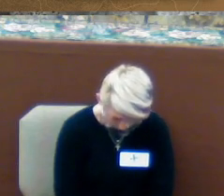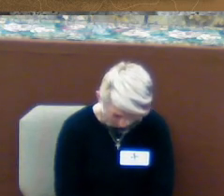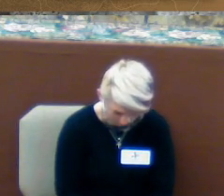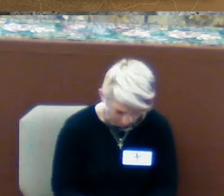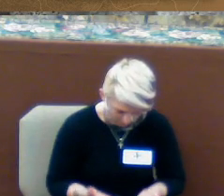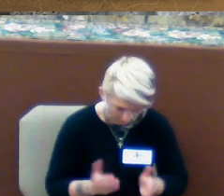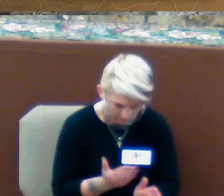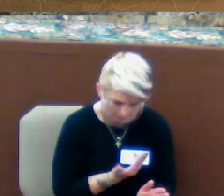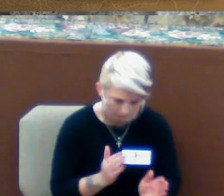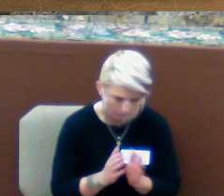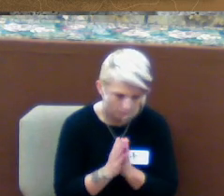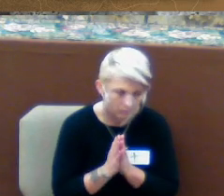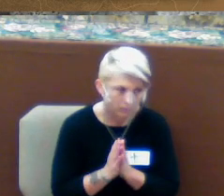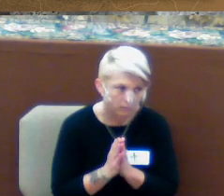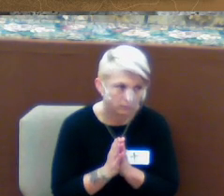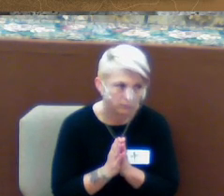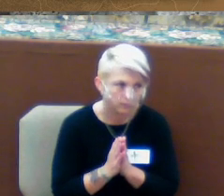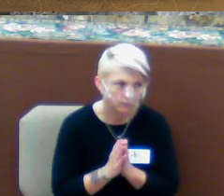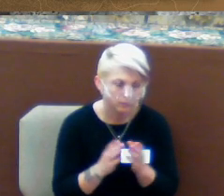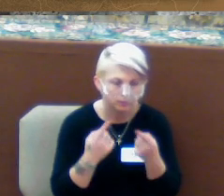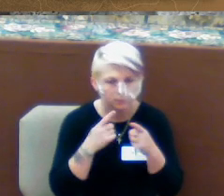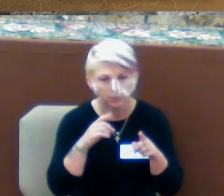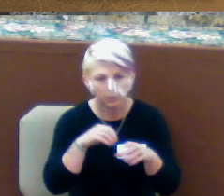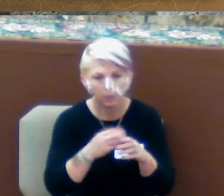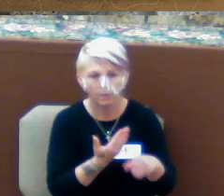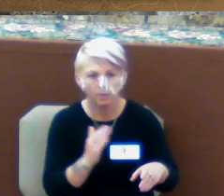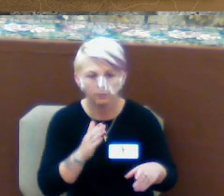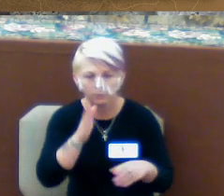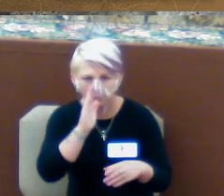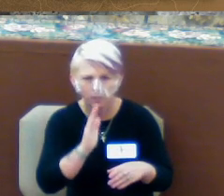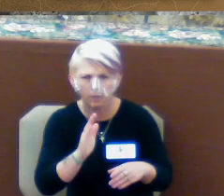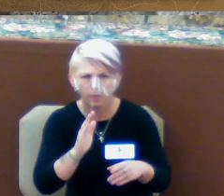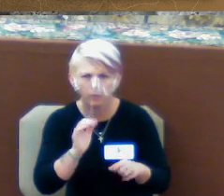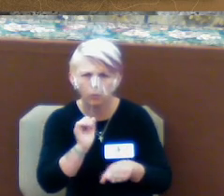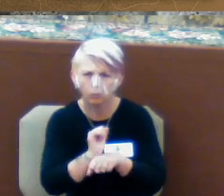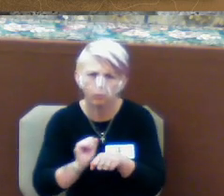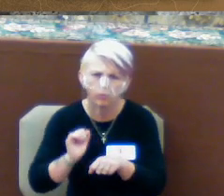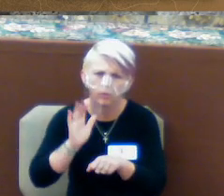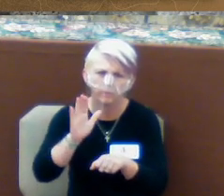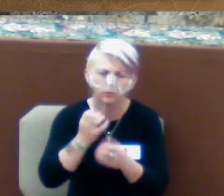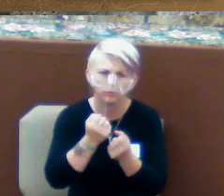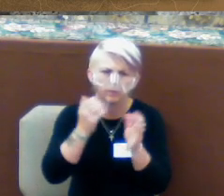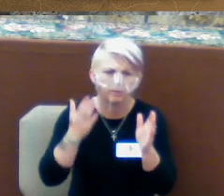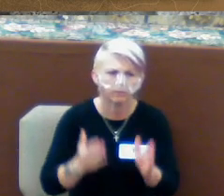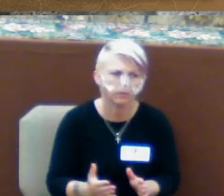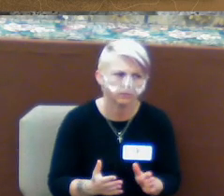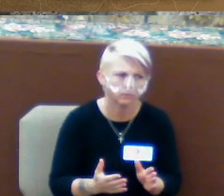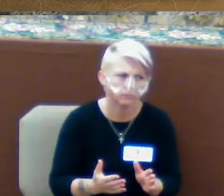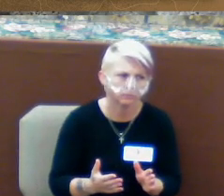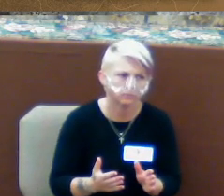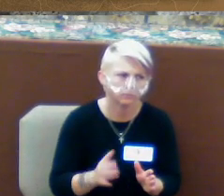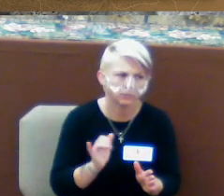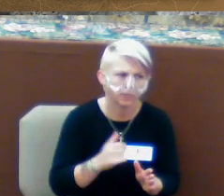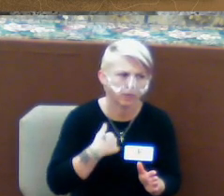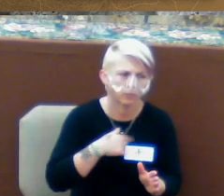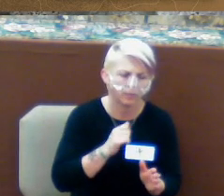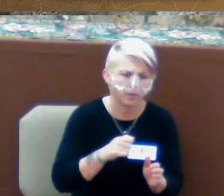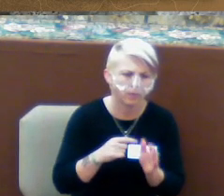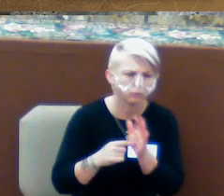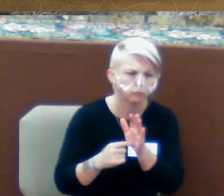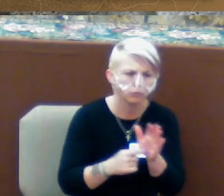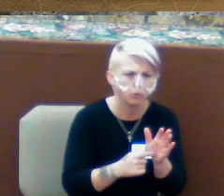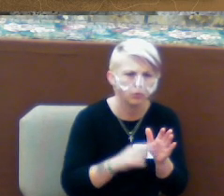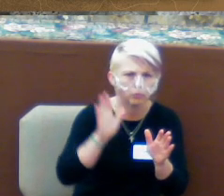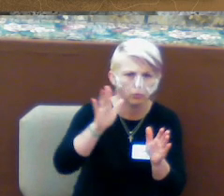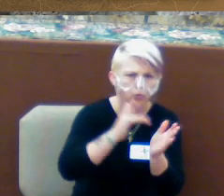Let us pray. Accomplish in us, O God, the work of your salvation, that we may show forth